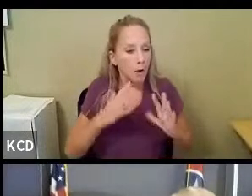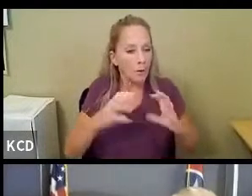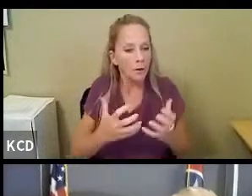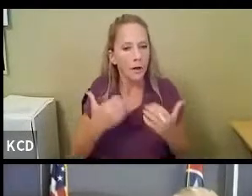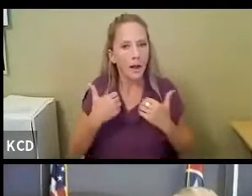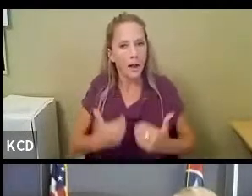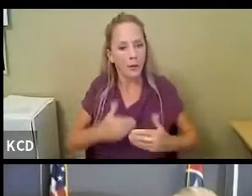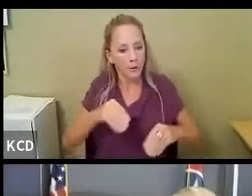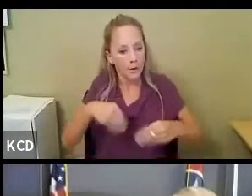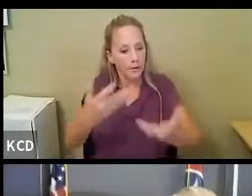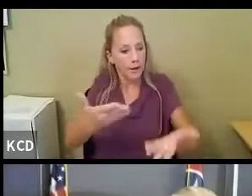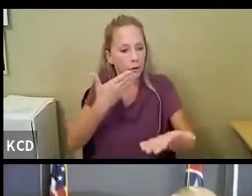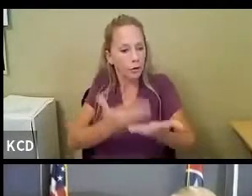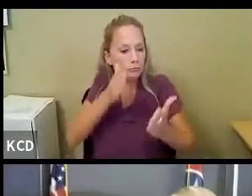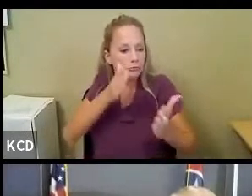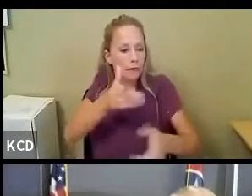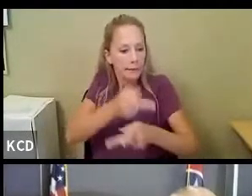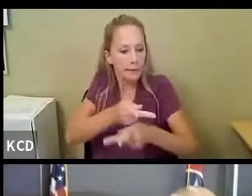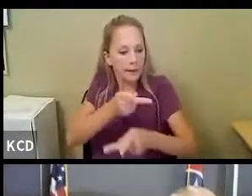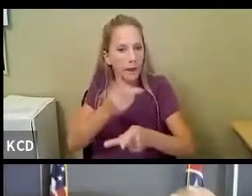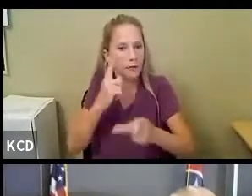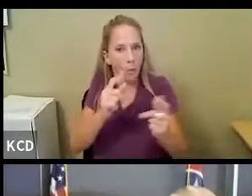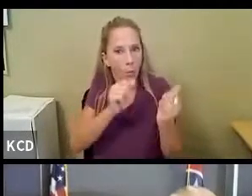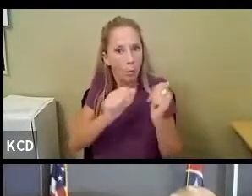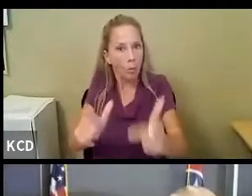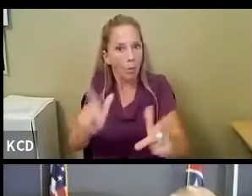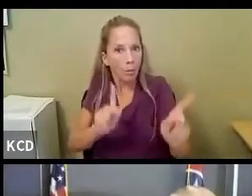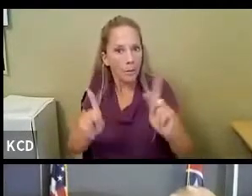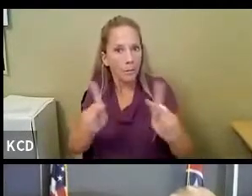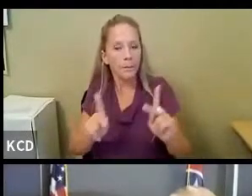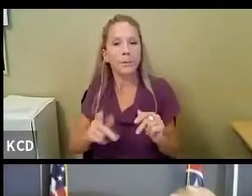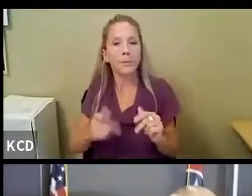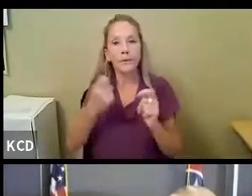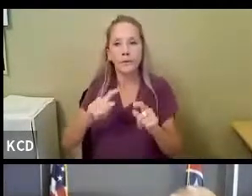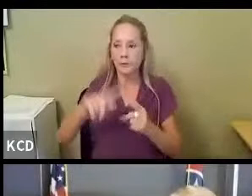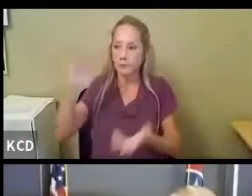system, as well as keep people out of the hospital